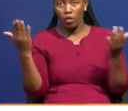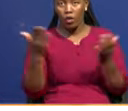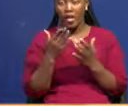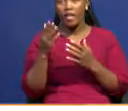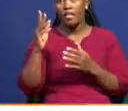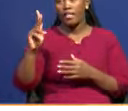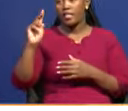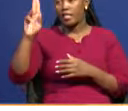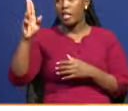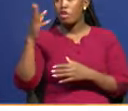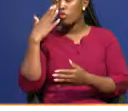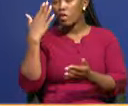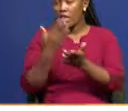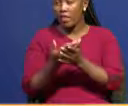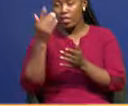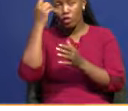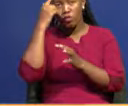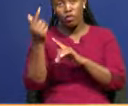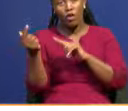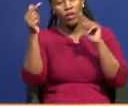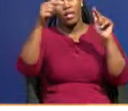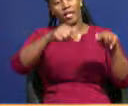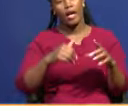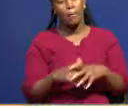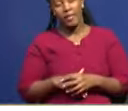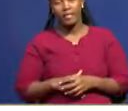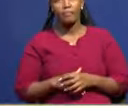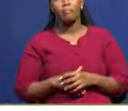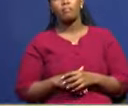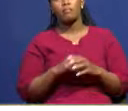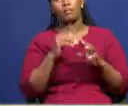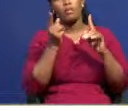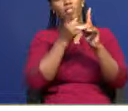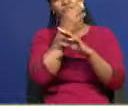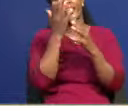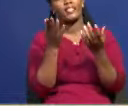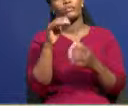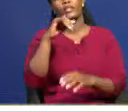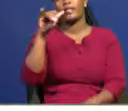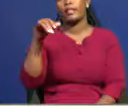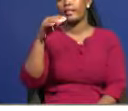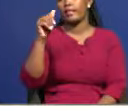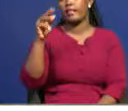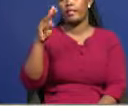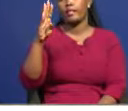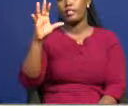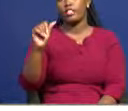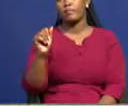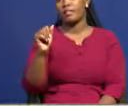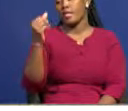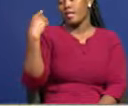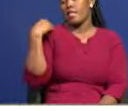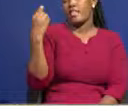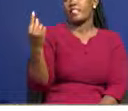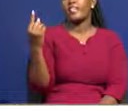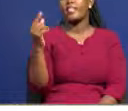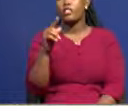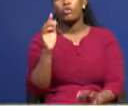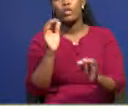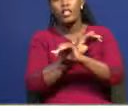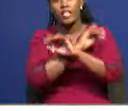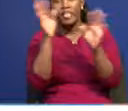Thank you for making us time for us this morning. Let me start with you, James, going back to you. Yesterday you had a briefing. You had clearly